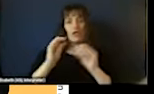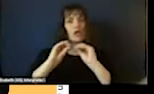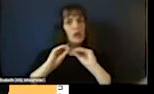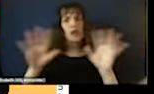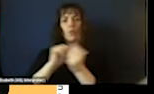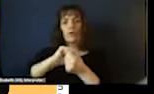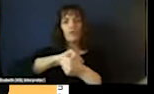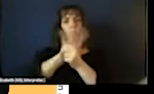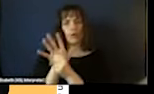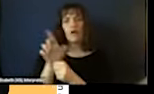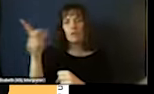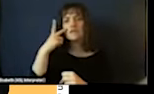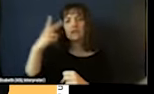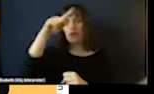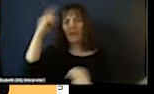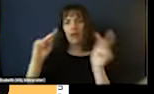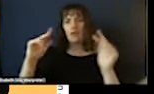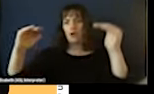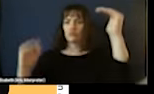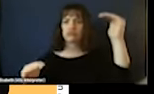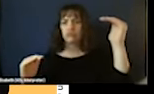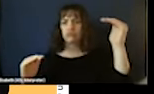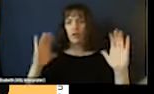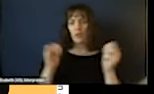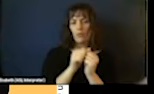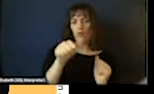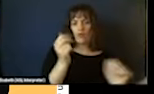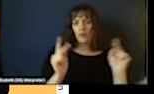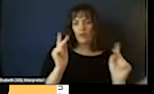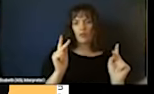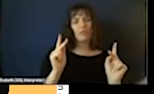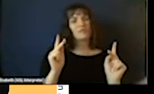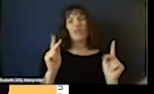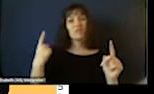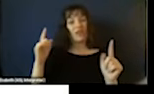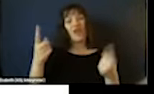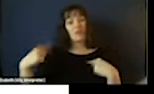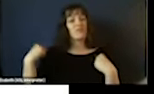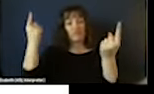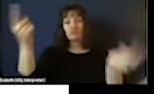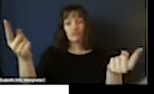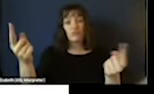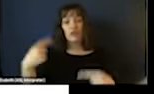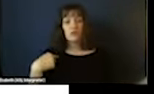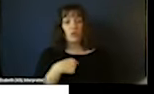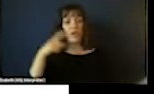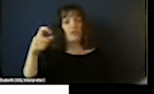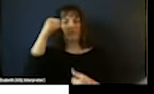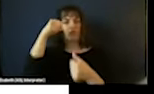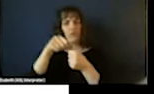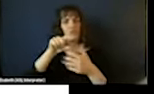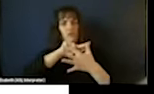keep these facts in the front of our mind as we plan to be more accessible. And so today, while I am going to be